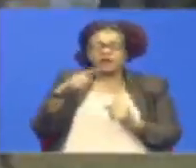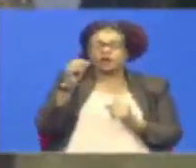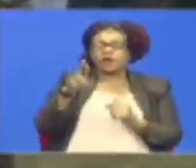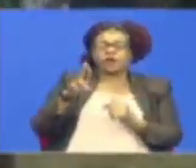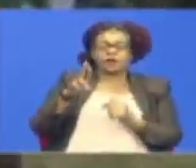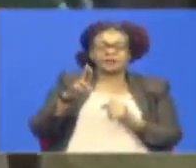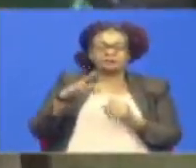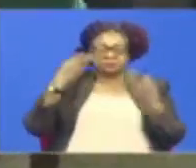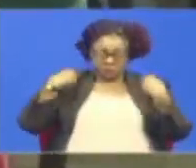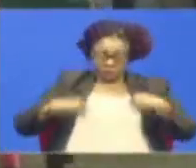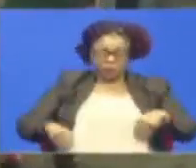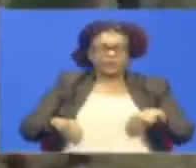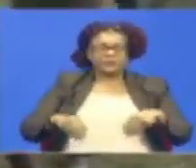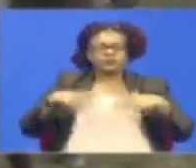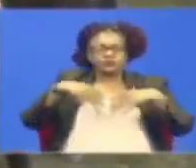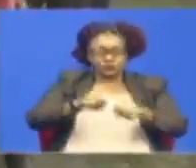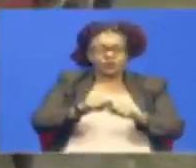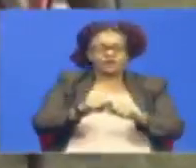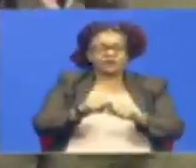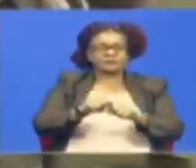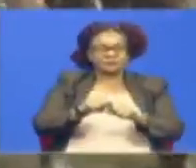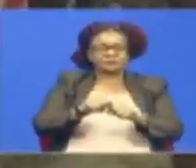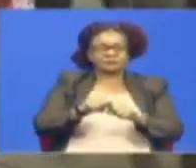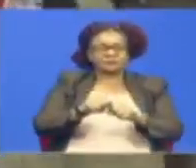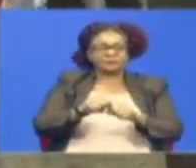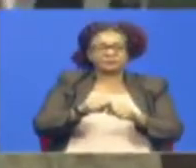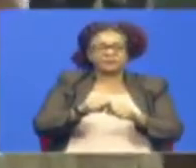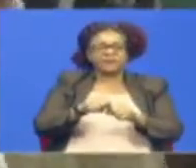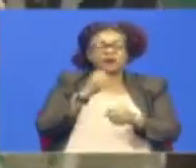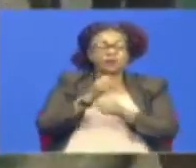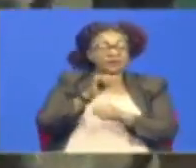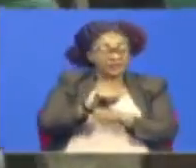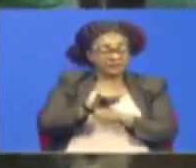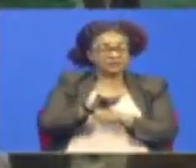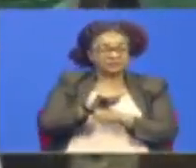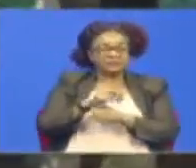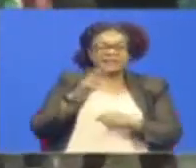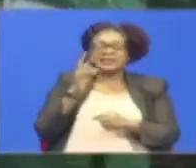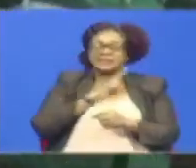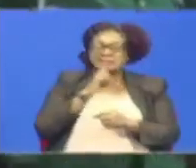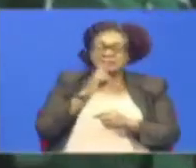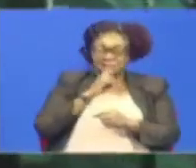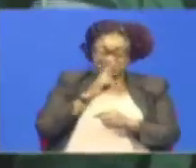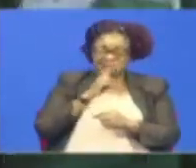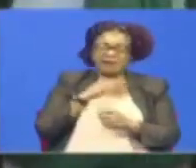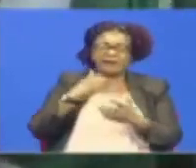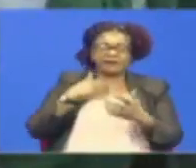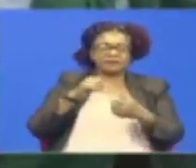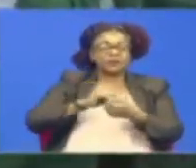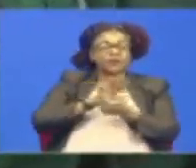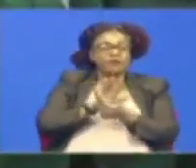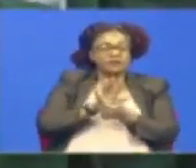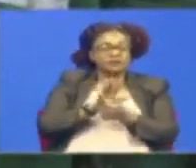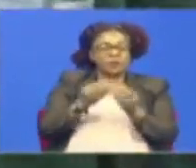branded attire took over and ran the show, and in so doing, risked scoring an own goal in the COVID-19 war